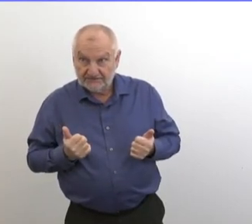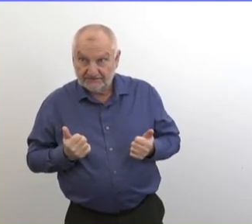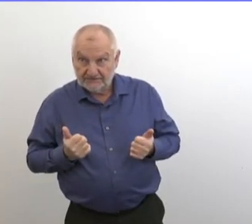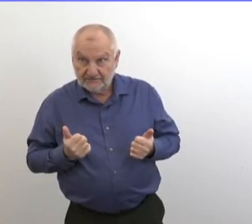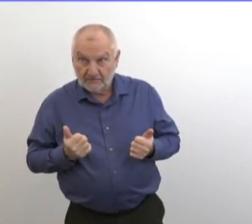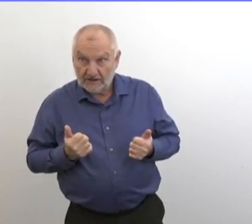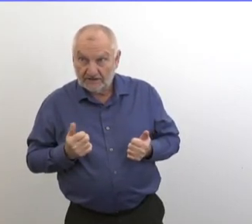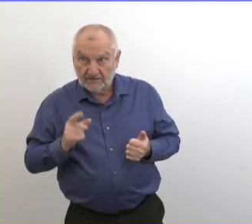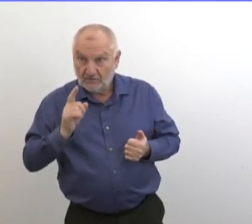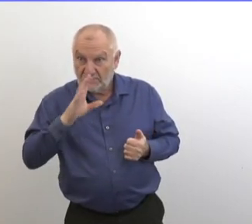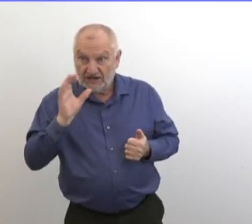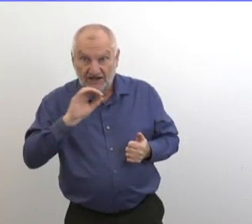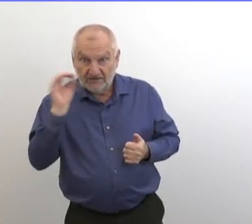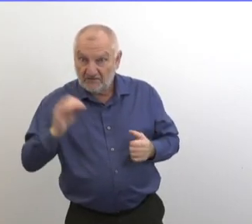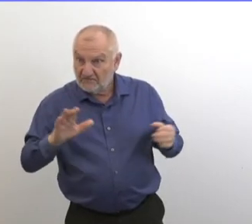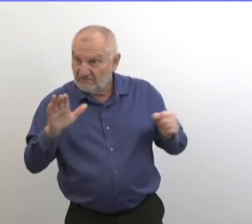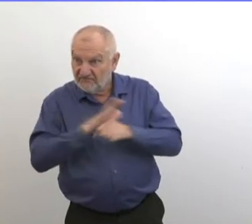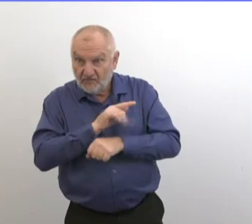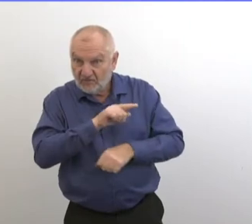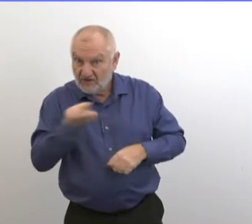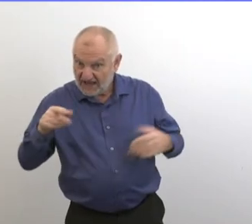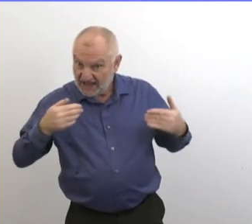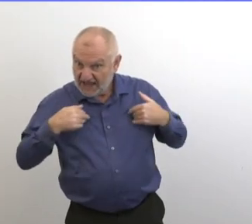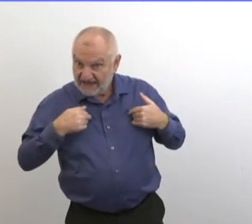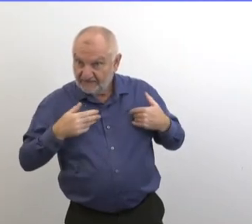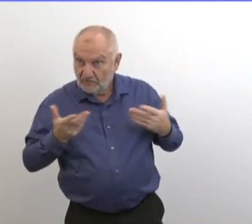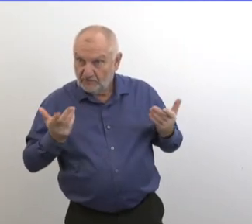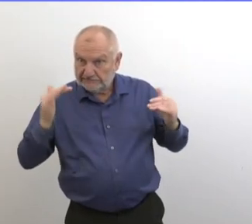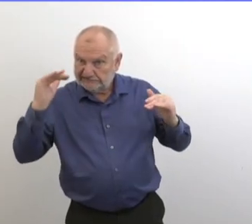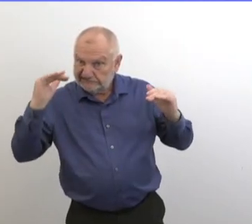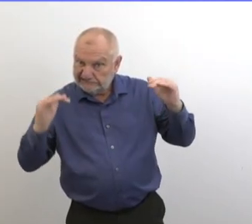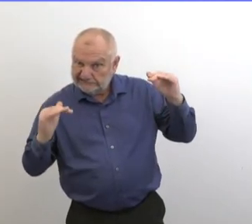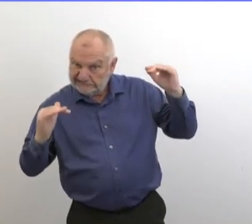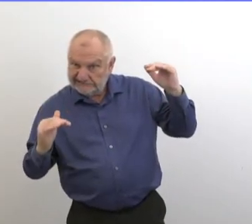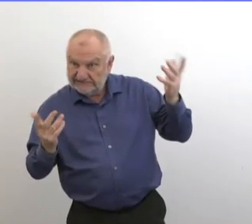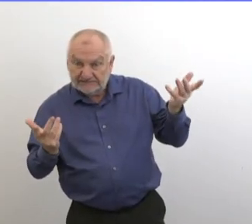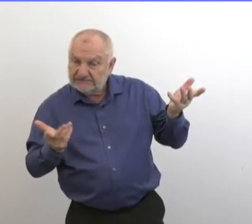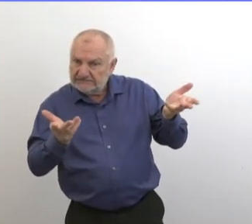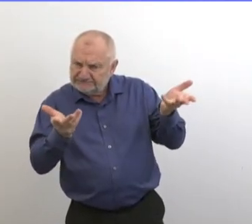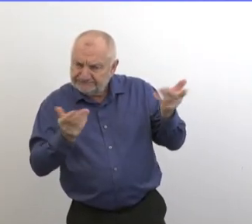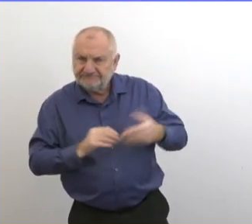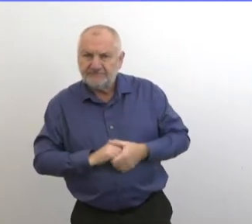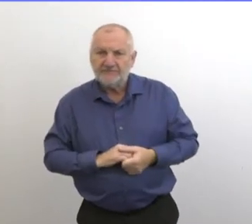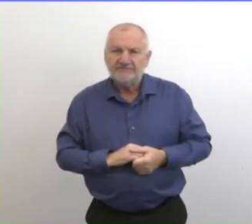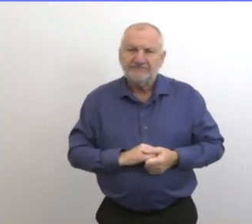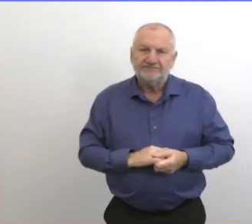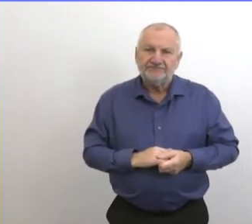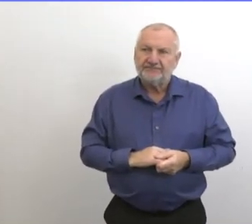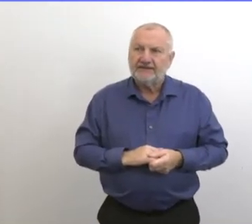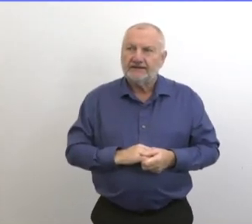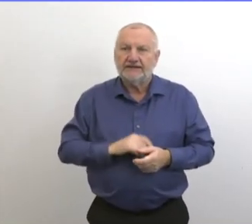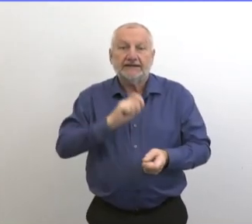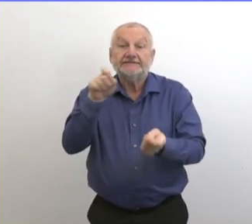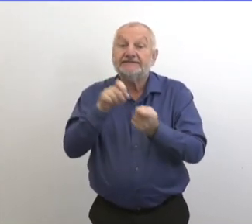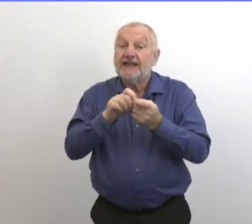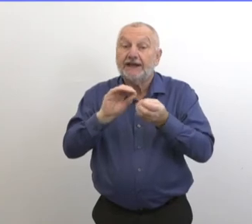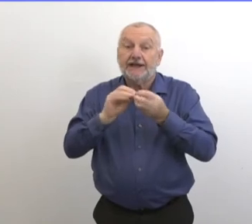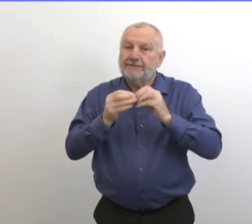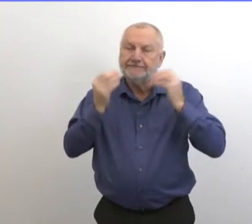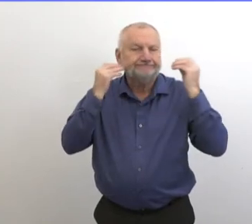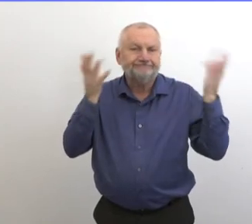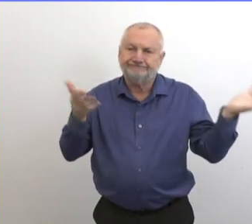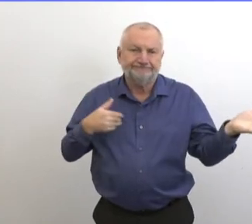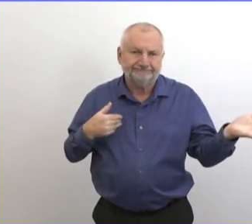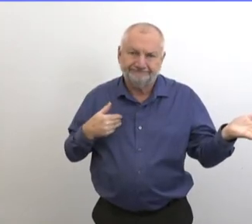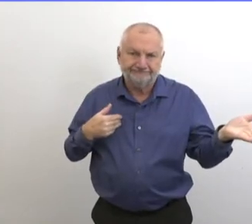or 60%? Yeah, I don't have the details of that, but really what we're doing here is trying to, certainly I